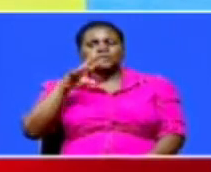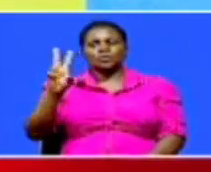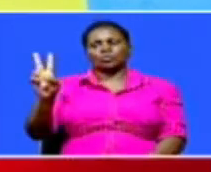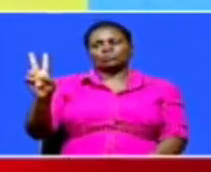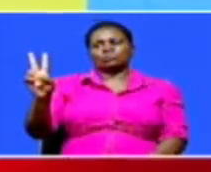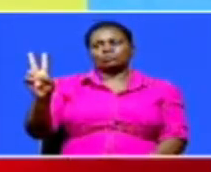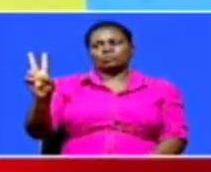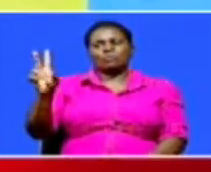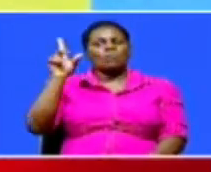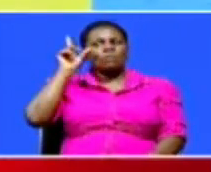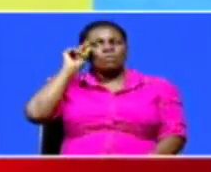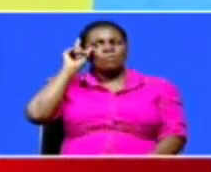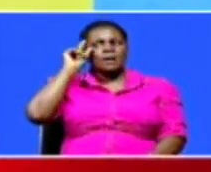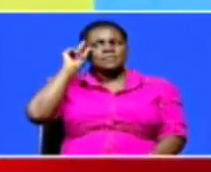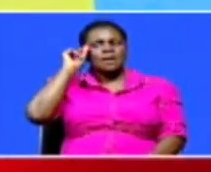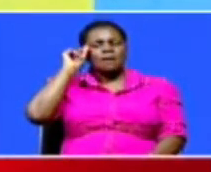patients from Mombasa.